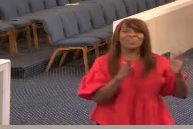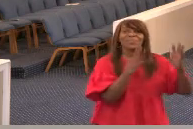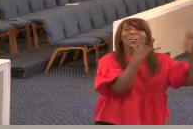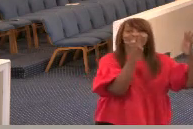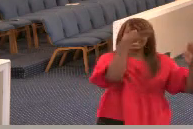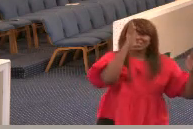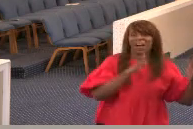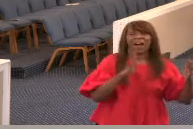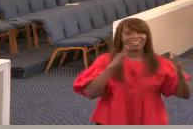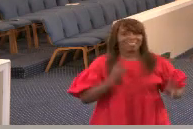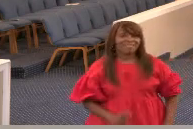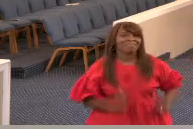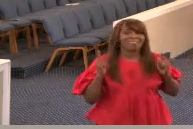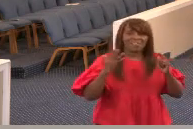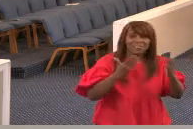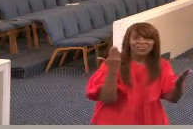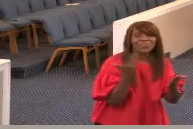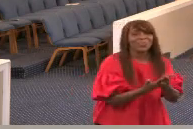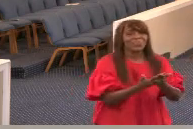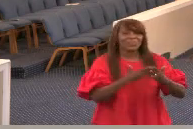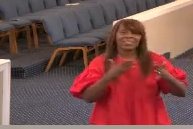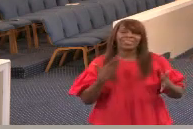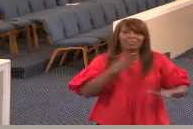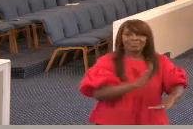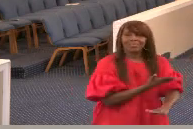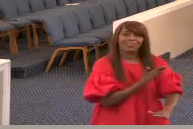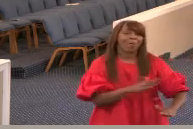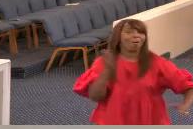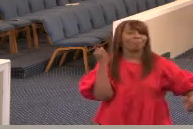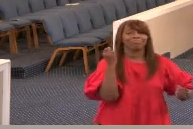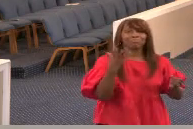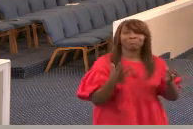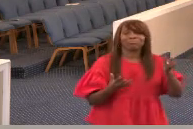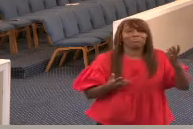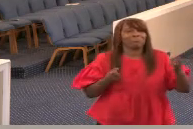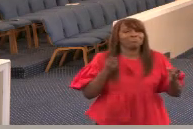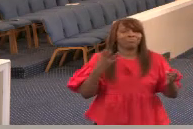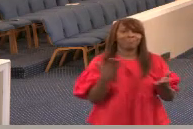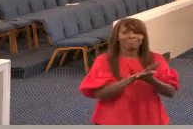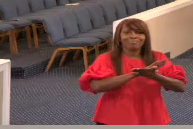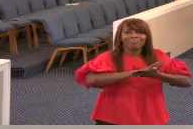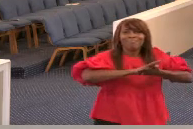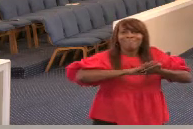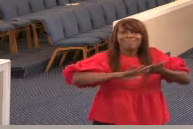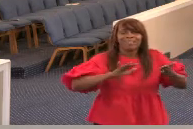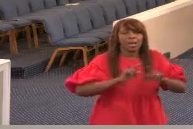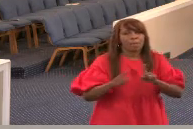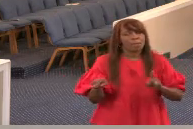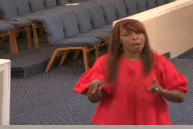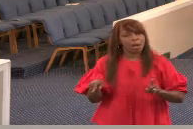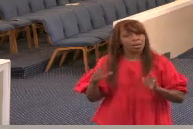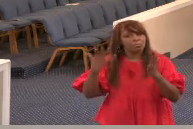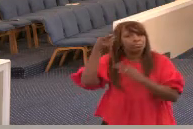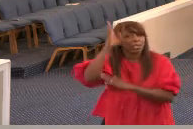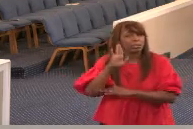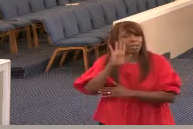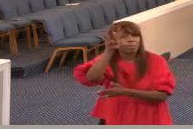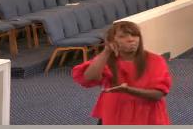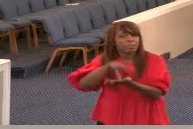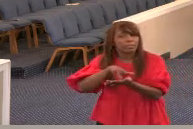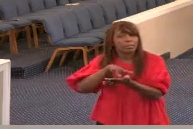when skies are blue, when the road is straight, when the surface is smooth. But can you praise him in the storm?